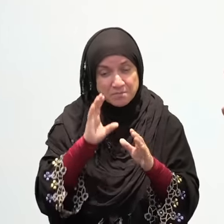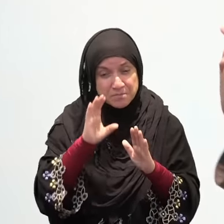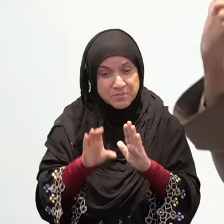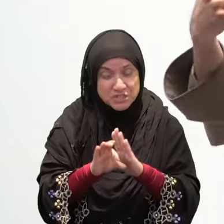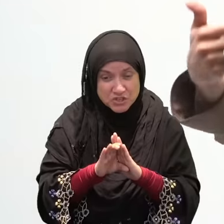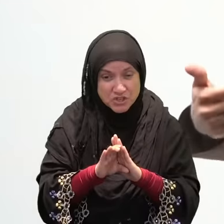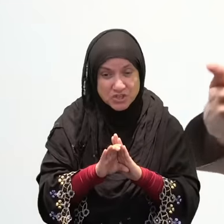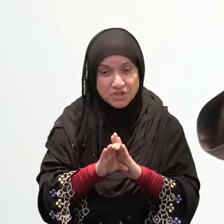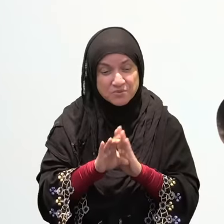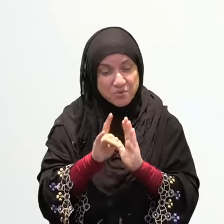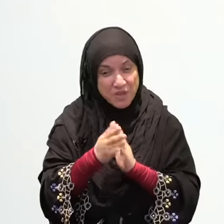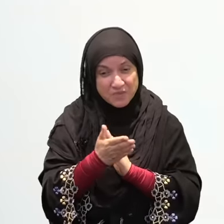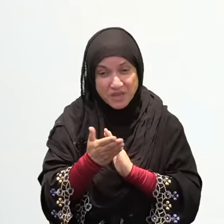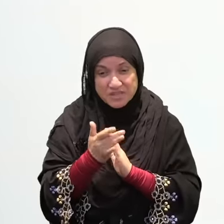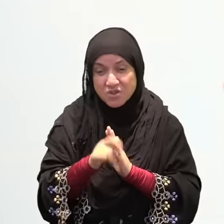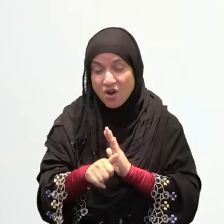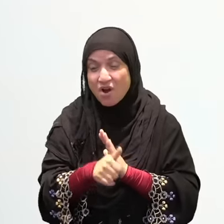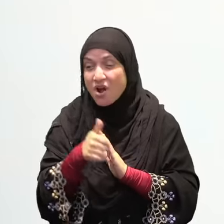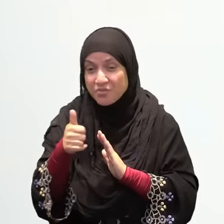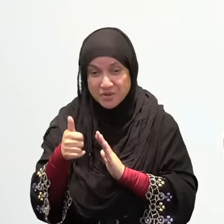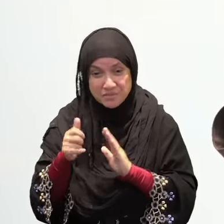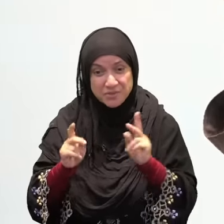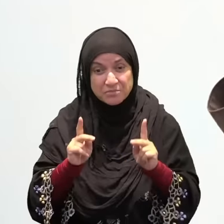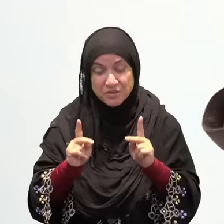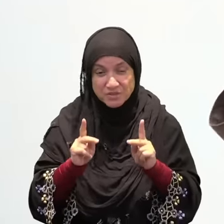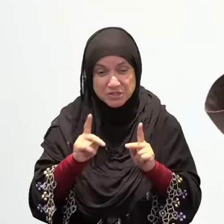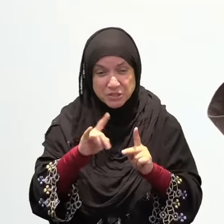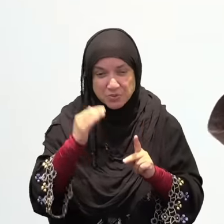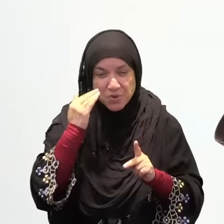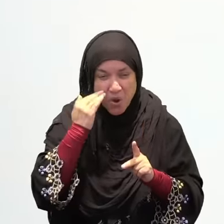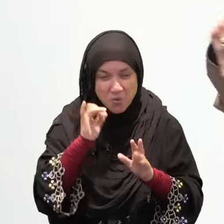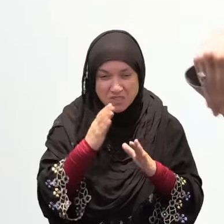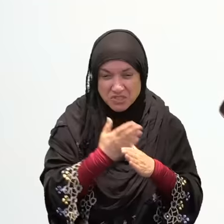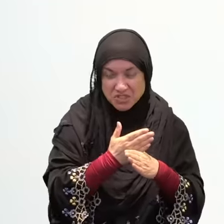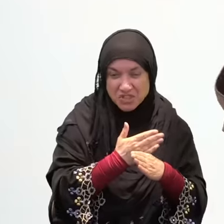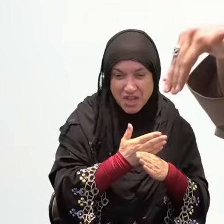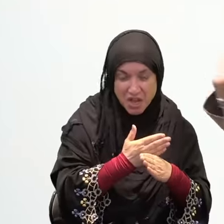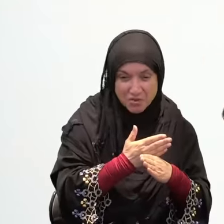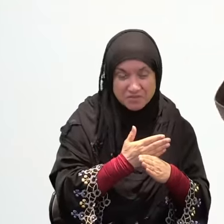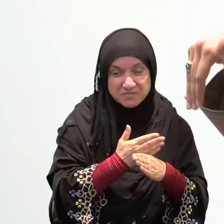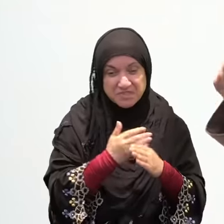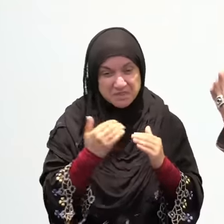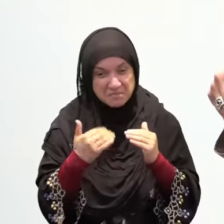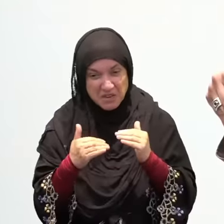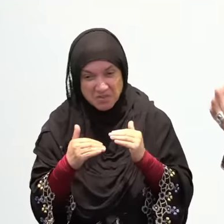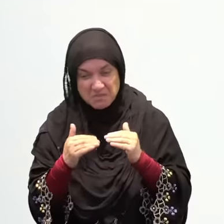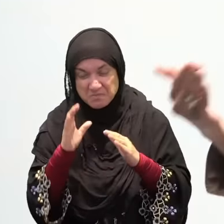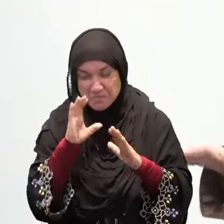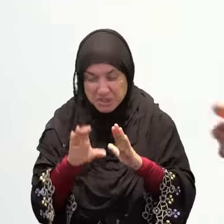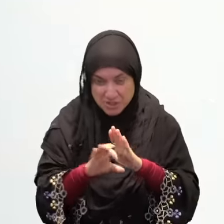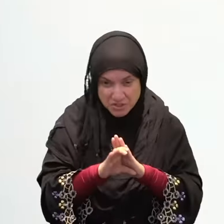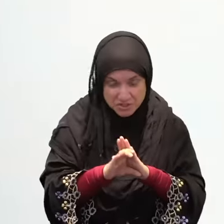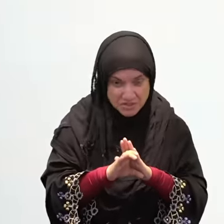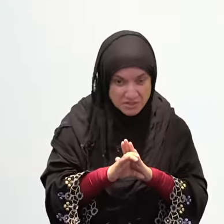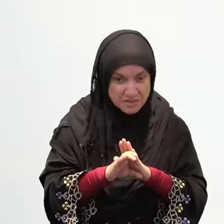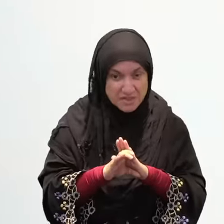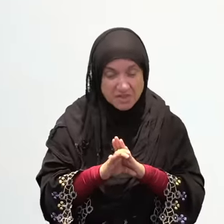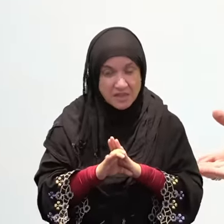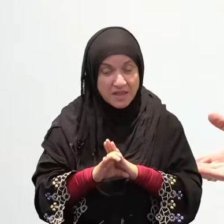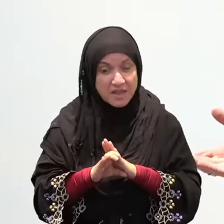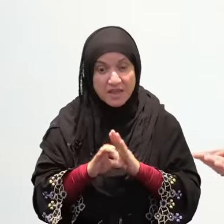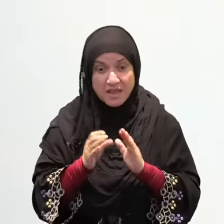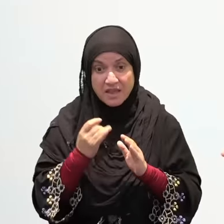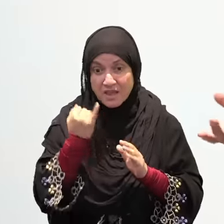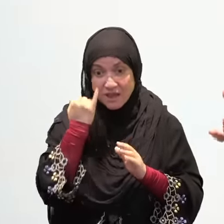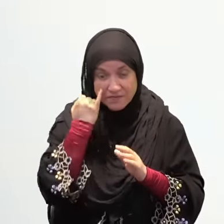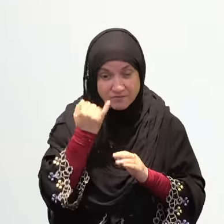Uthman. Assume you might be the guy on the other side not realizing it, because all of those people, or a lot of them, that killed companions of the Prophet